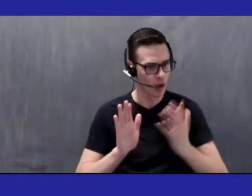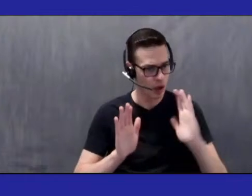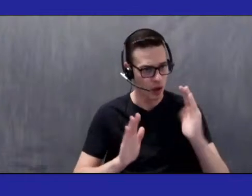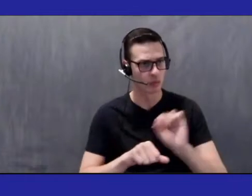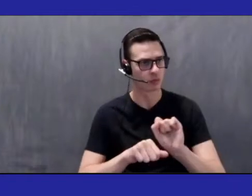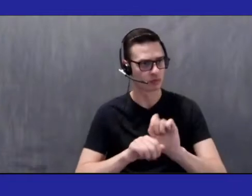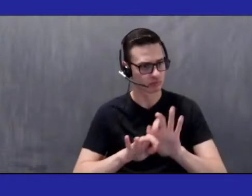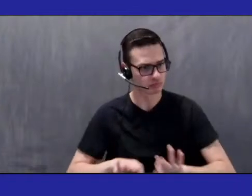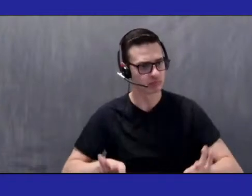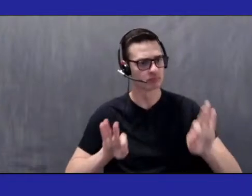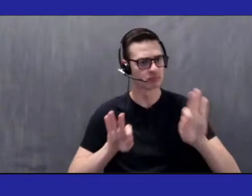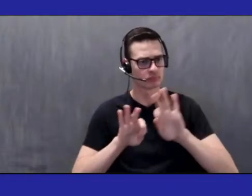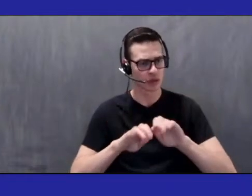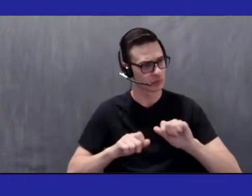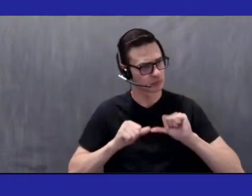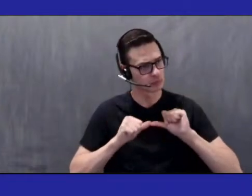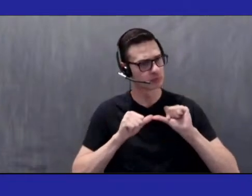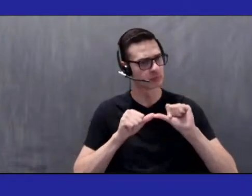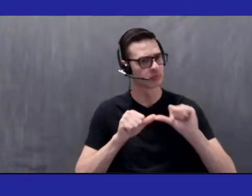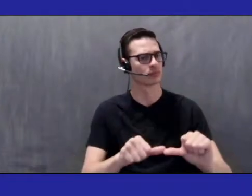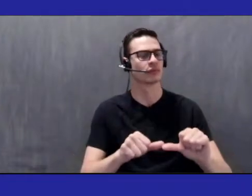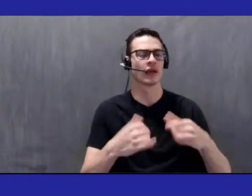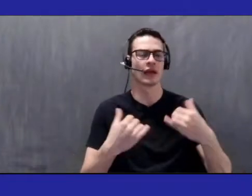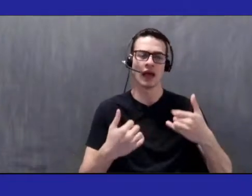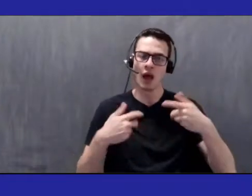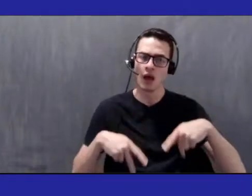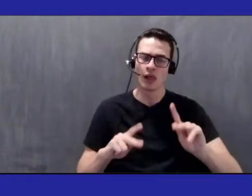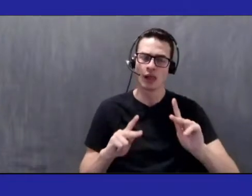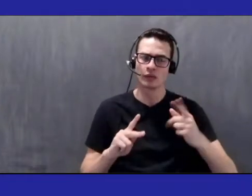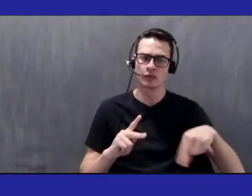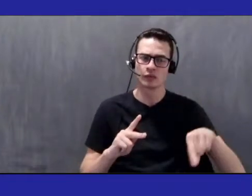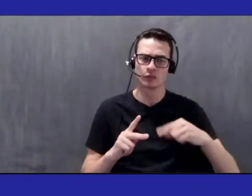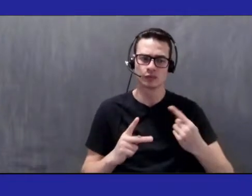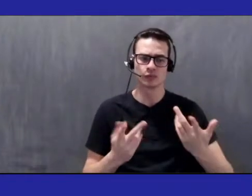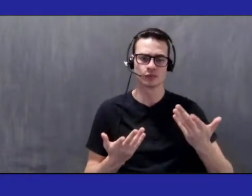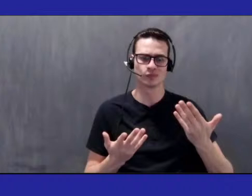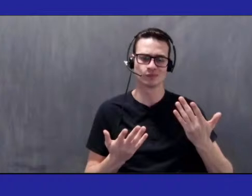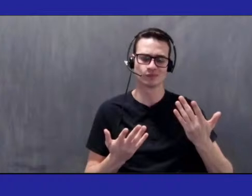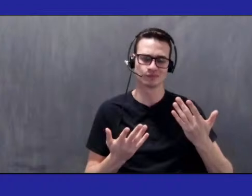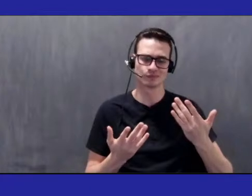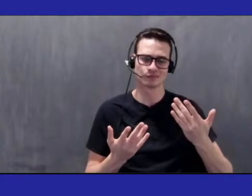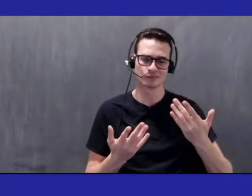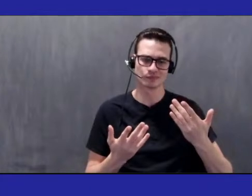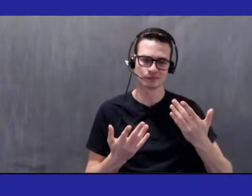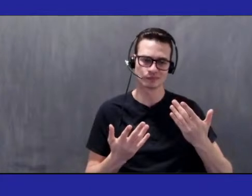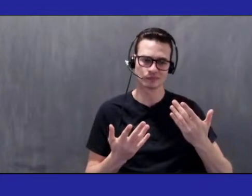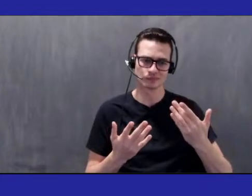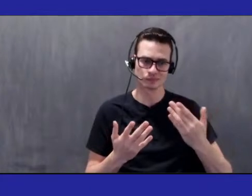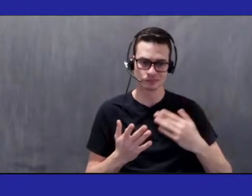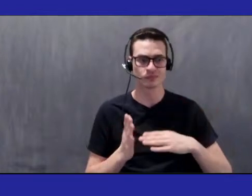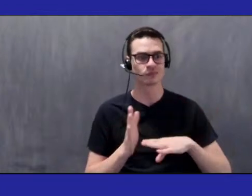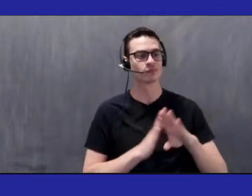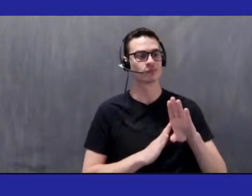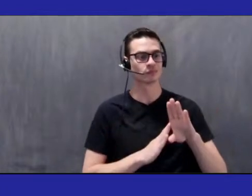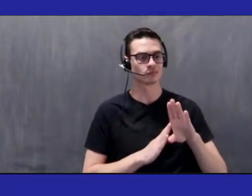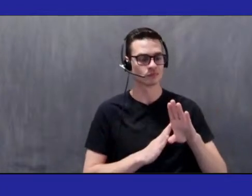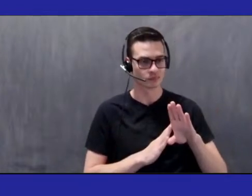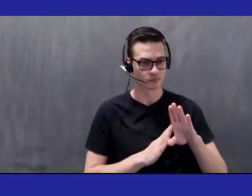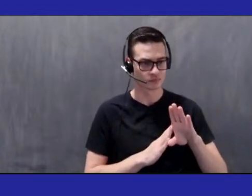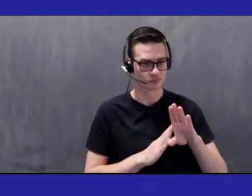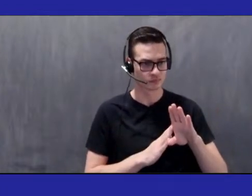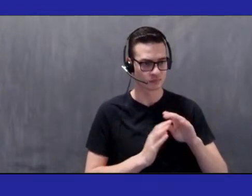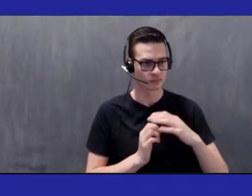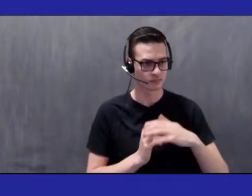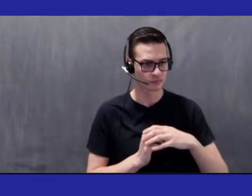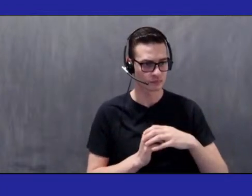completed and is now allowing us to work on some of the more mature aspects of the program. And then here